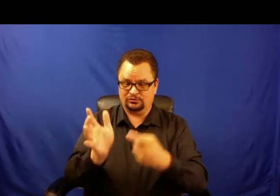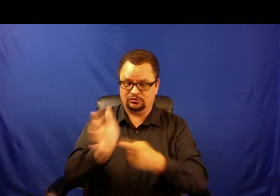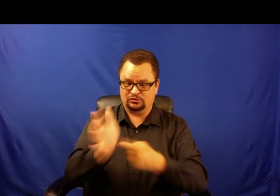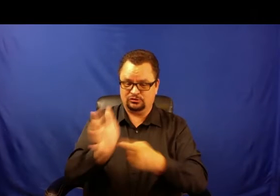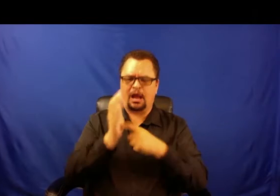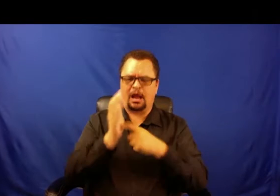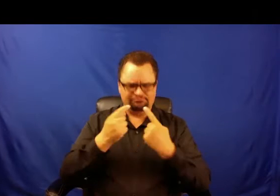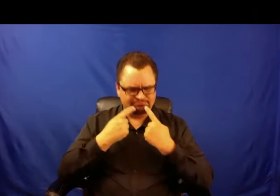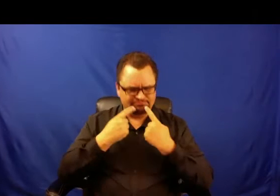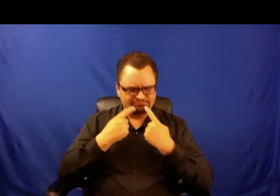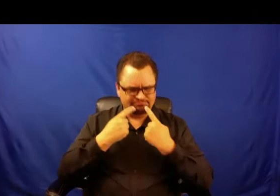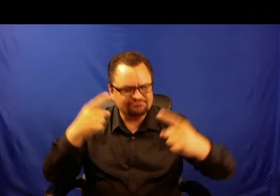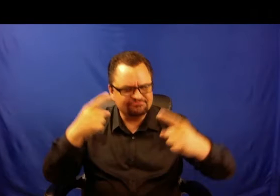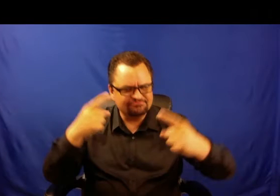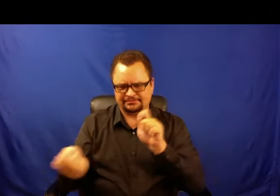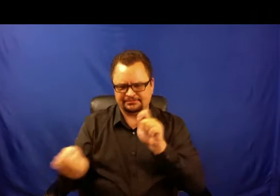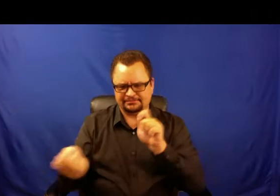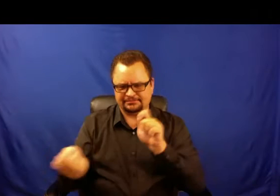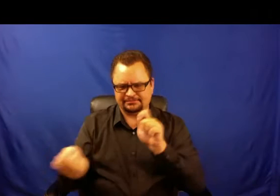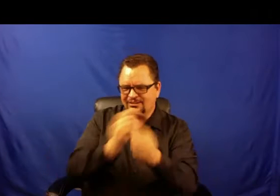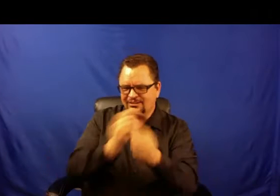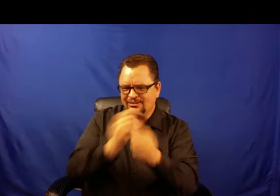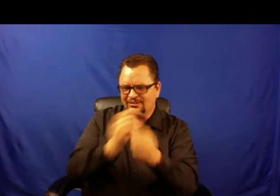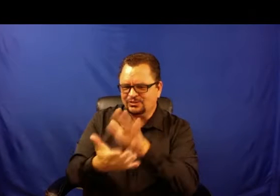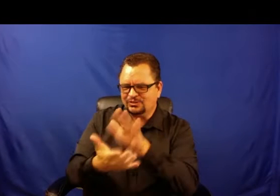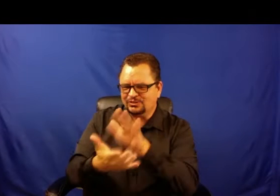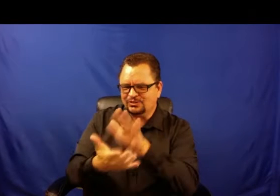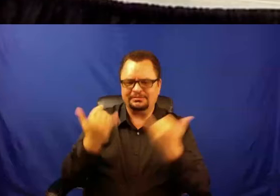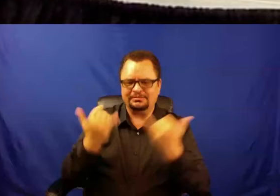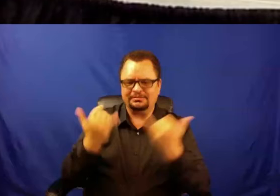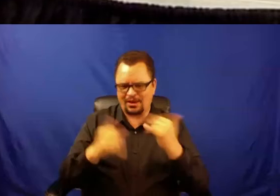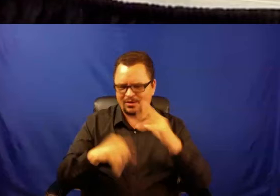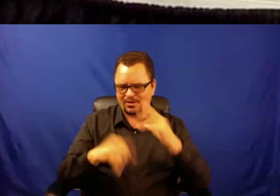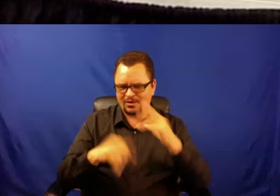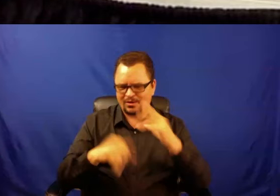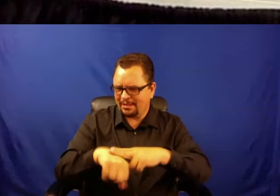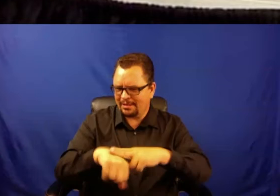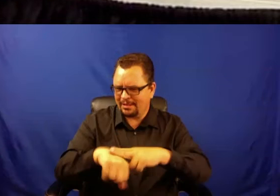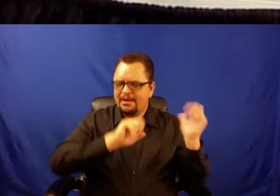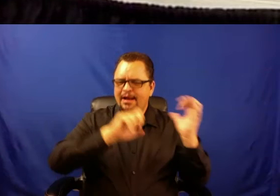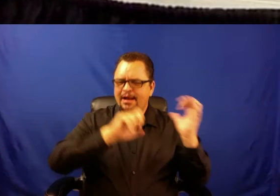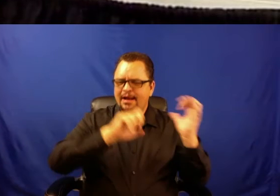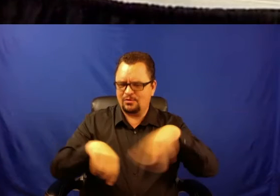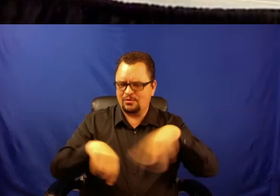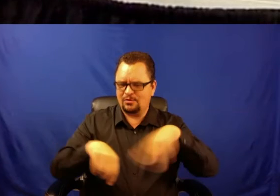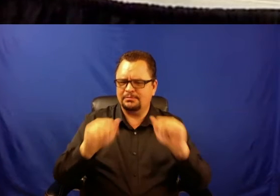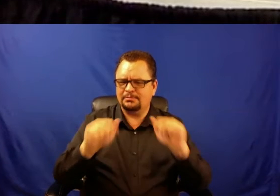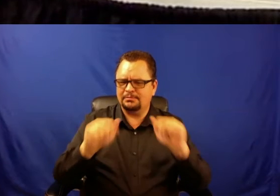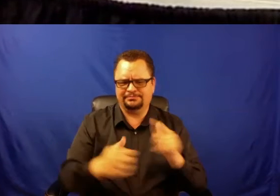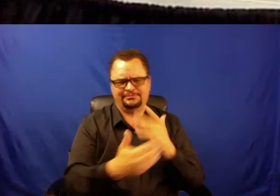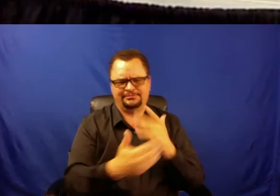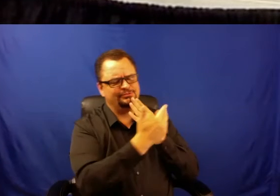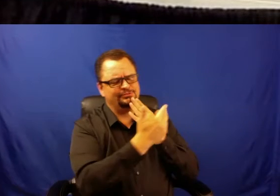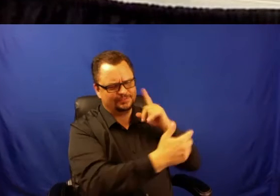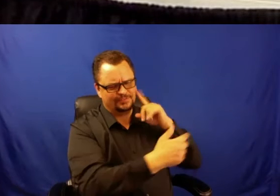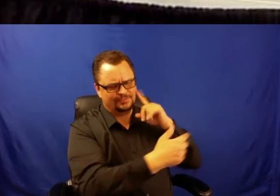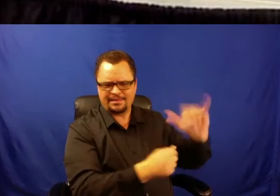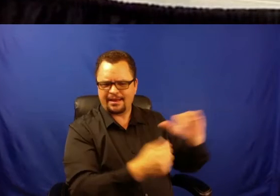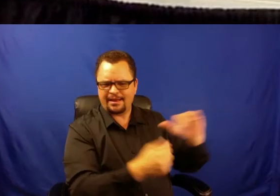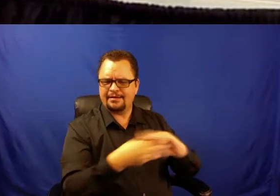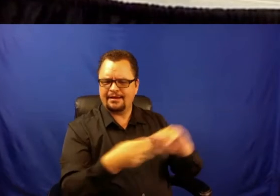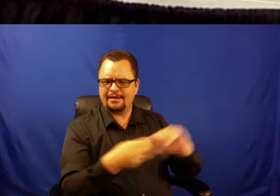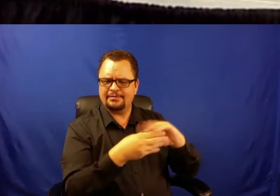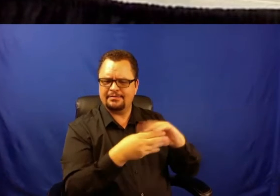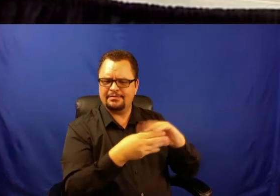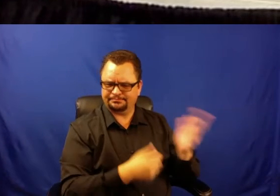Thank you, Doctor. Thank you, Dr. Hemesel. I think that emphasizes just reduced quarantine and